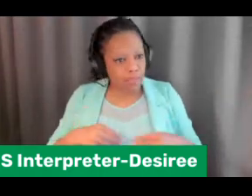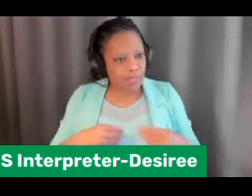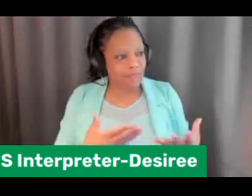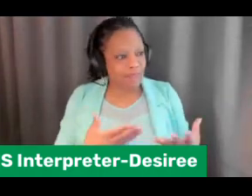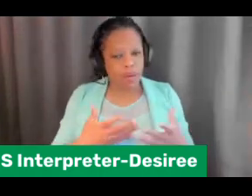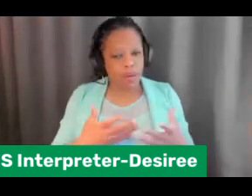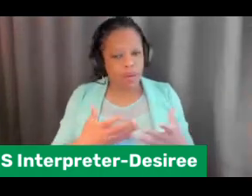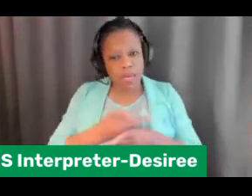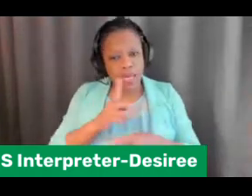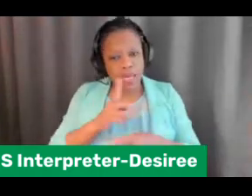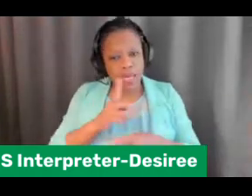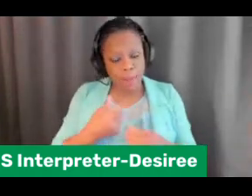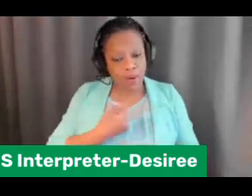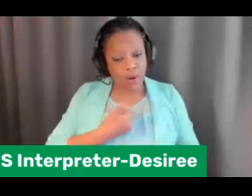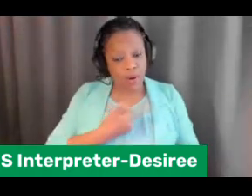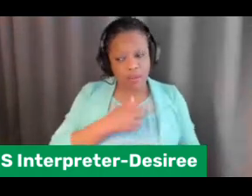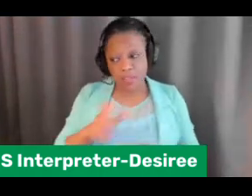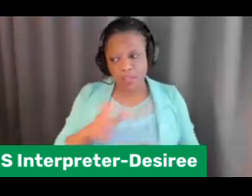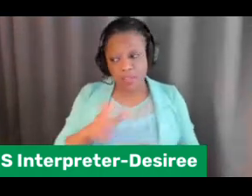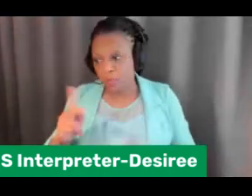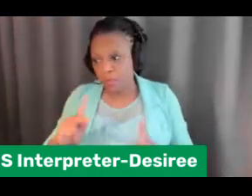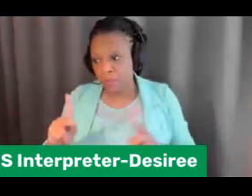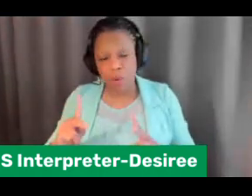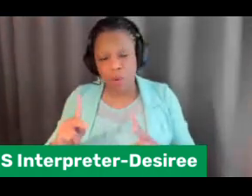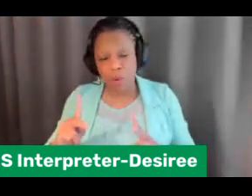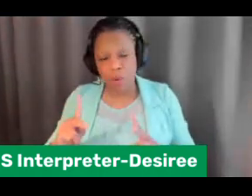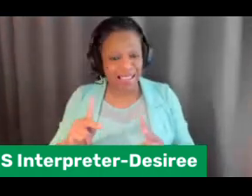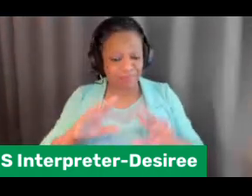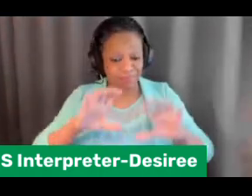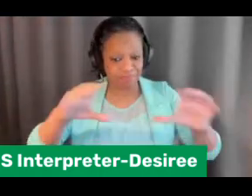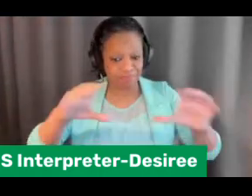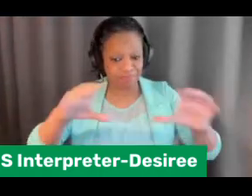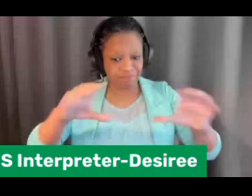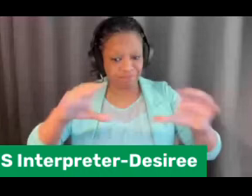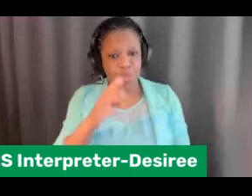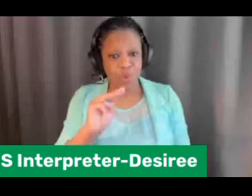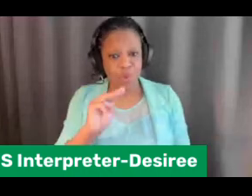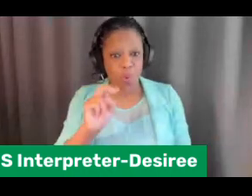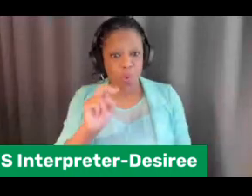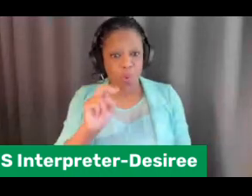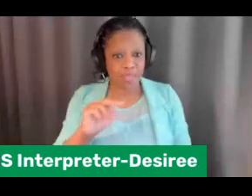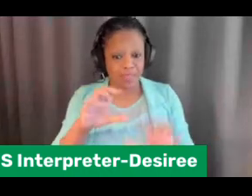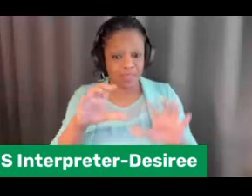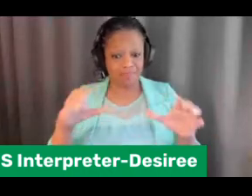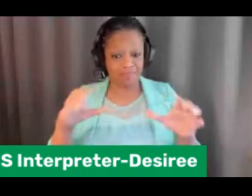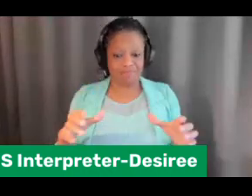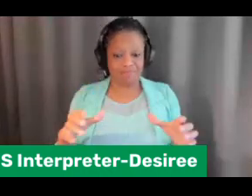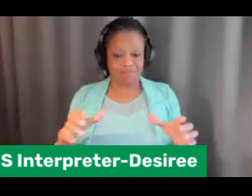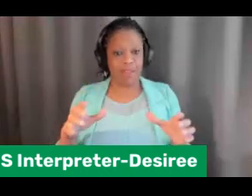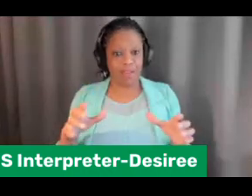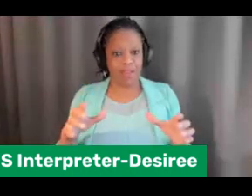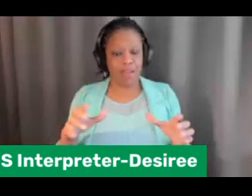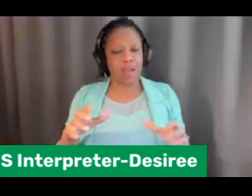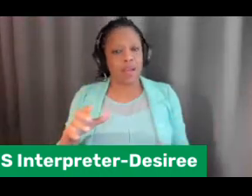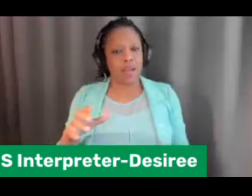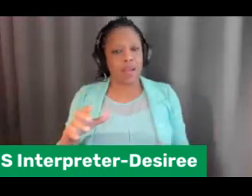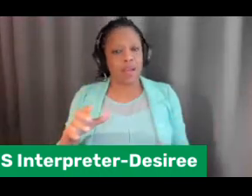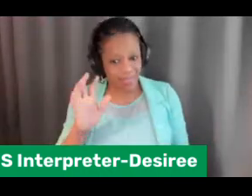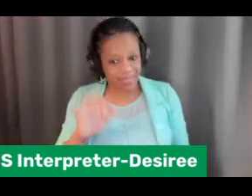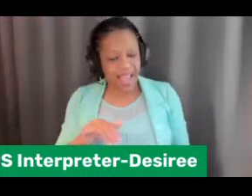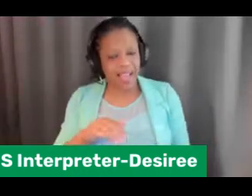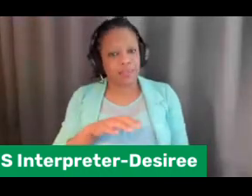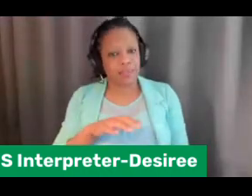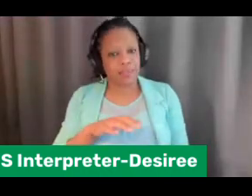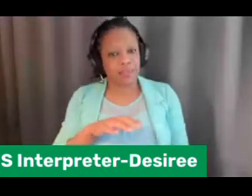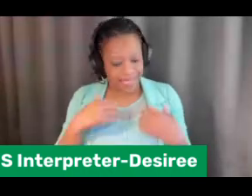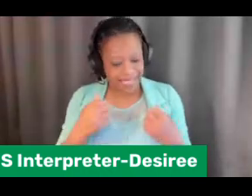about humanity, and we care about the preservation of humanity. That's healing centered. That might be